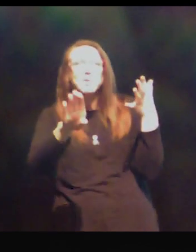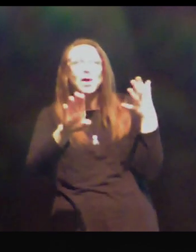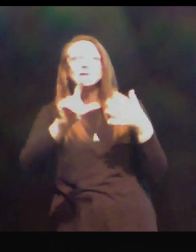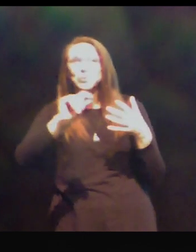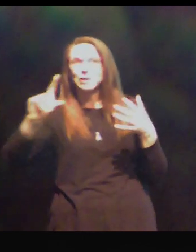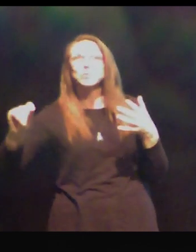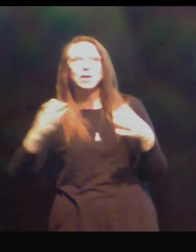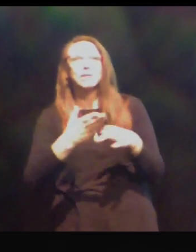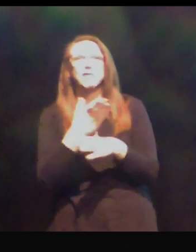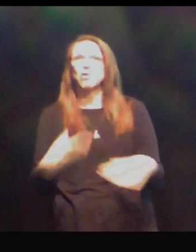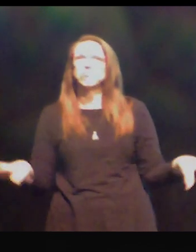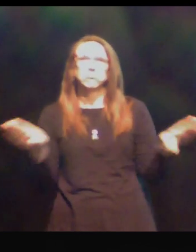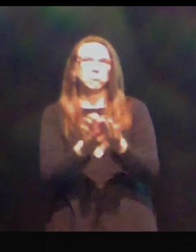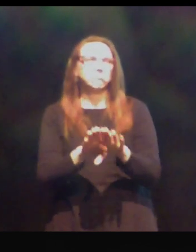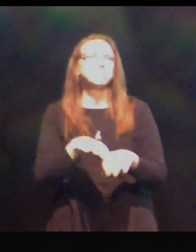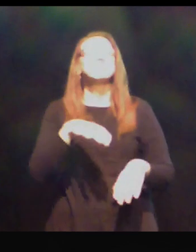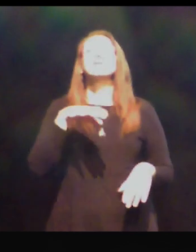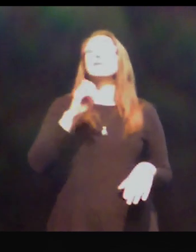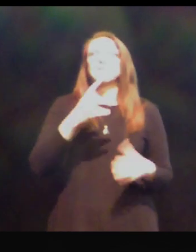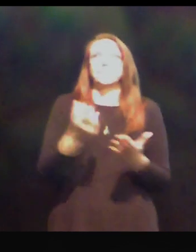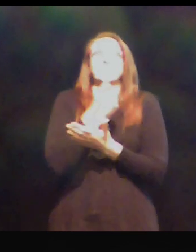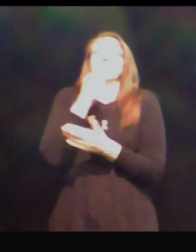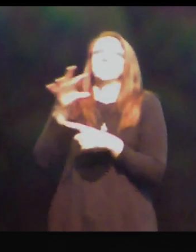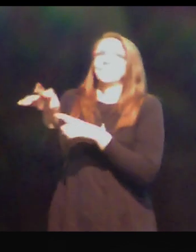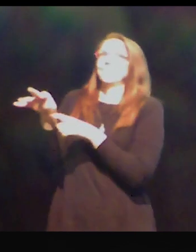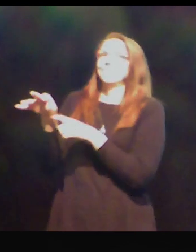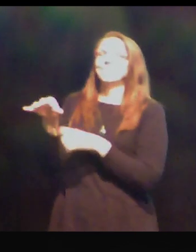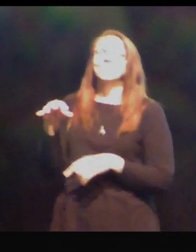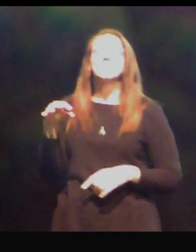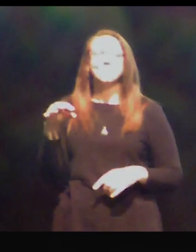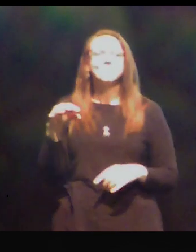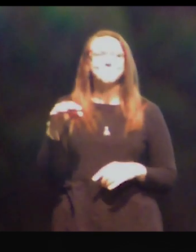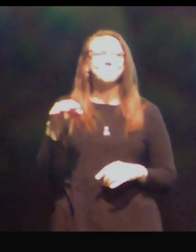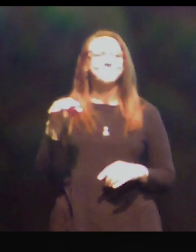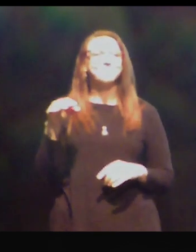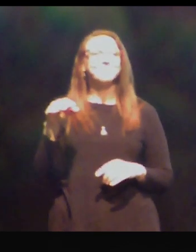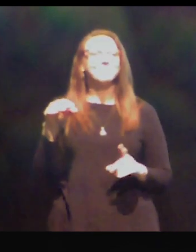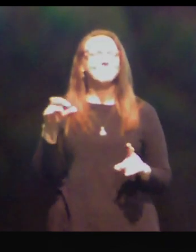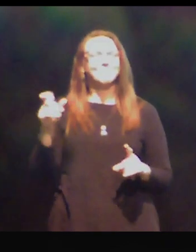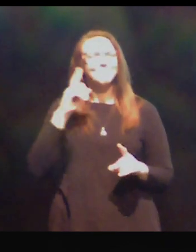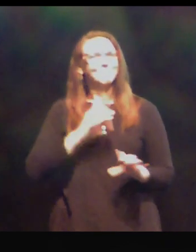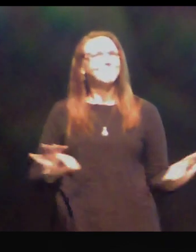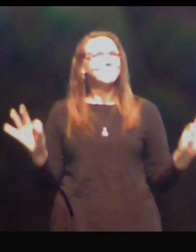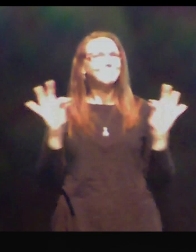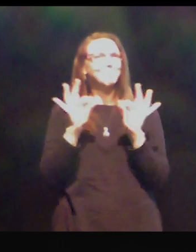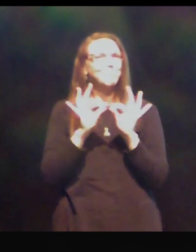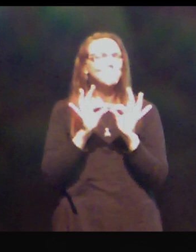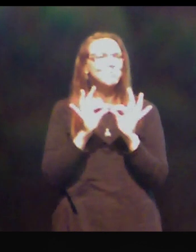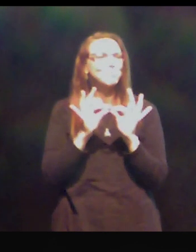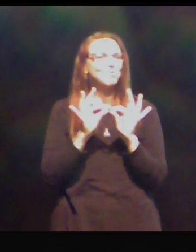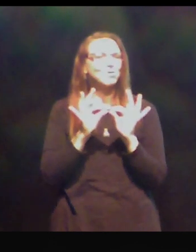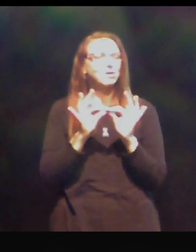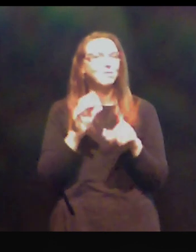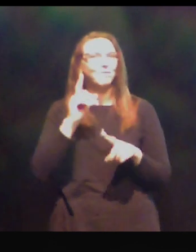before everything shut down. So we had just gotten that in, luckily. And I think it's important